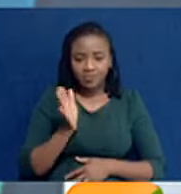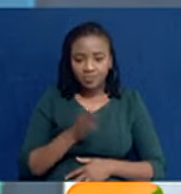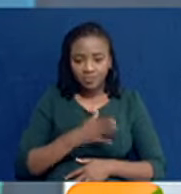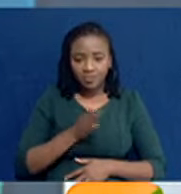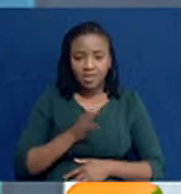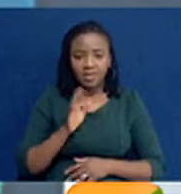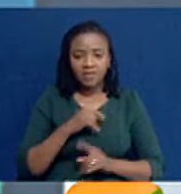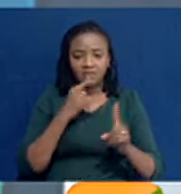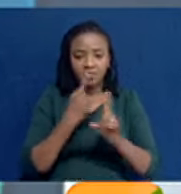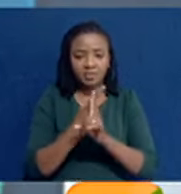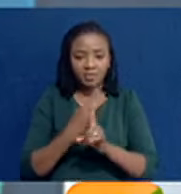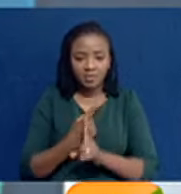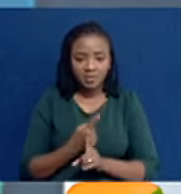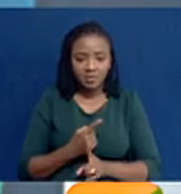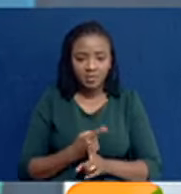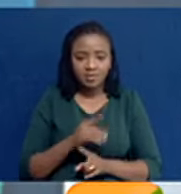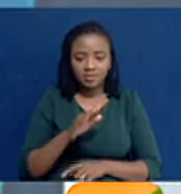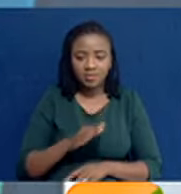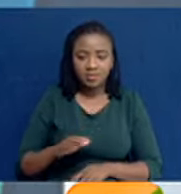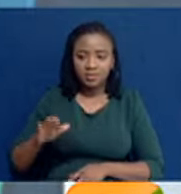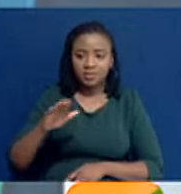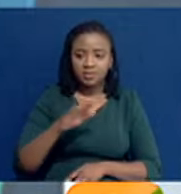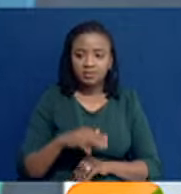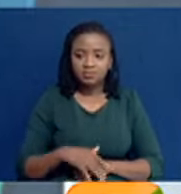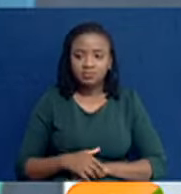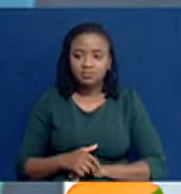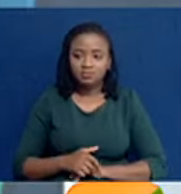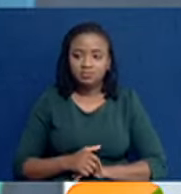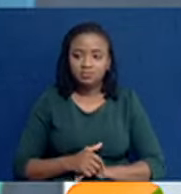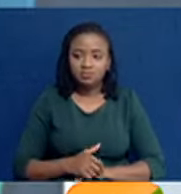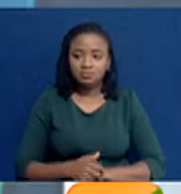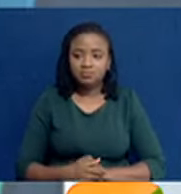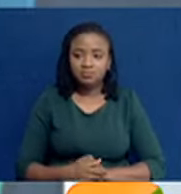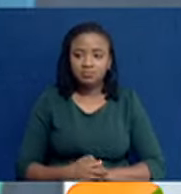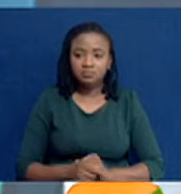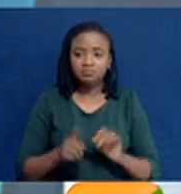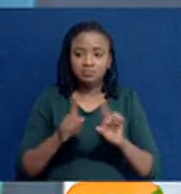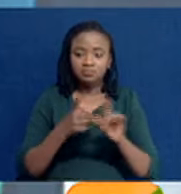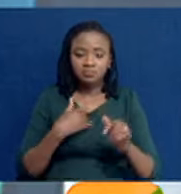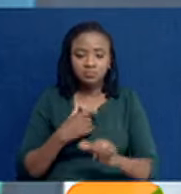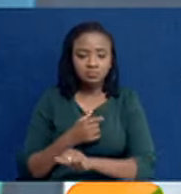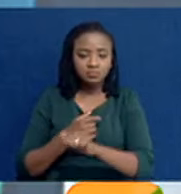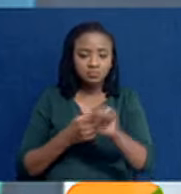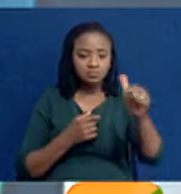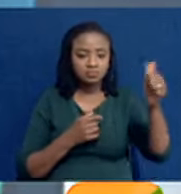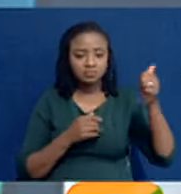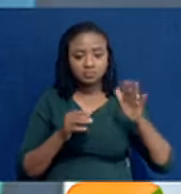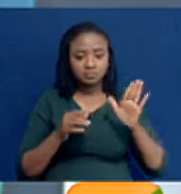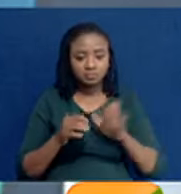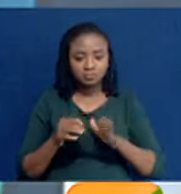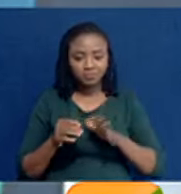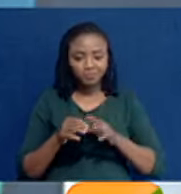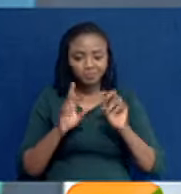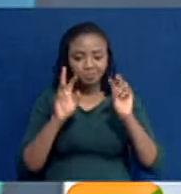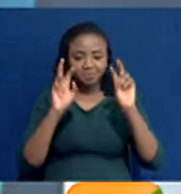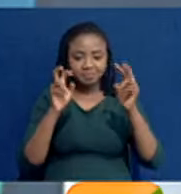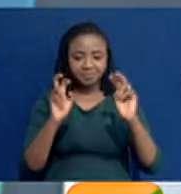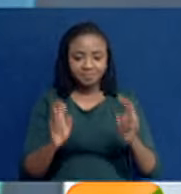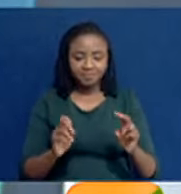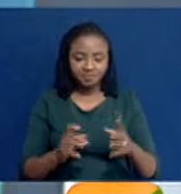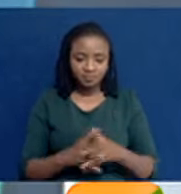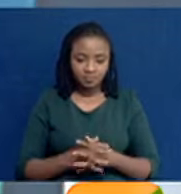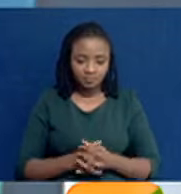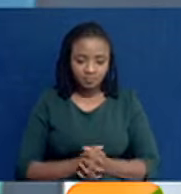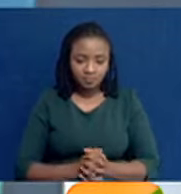different counties until they can. And many other women issues. It did not matter at our